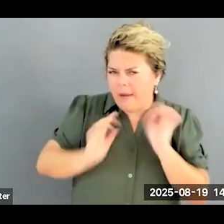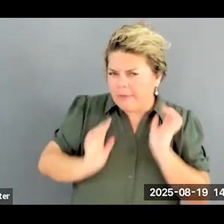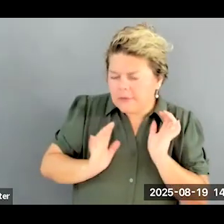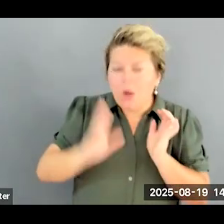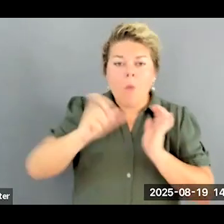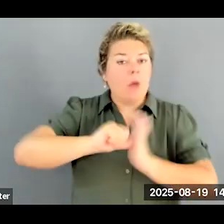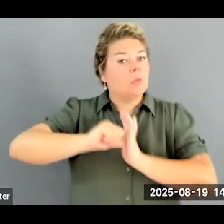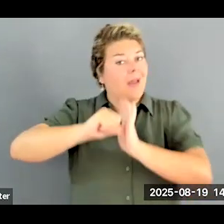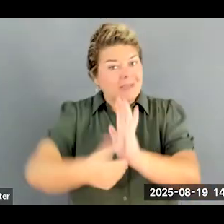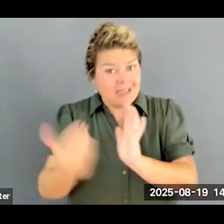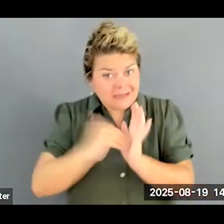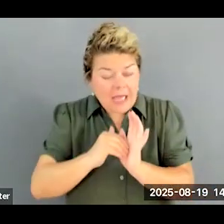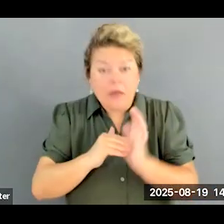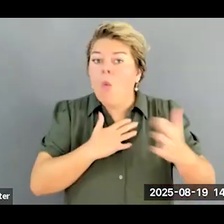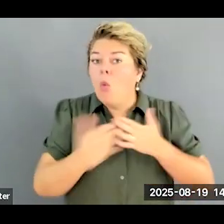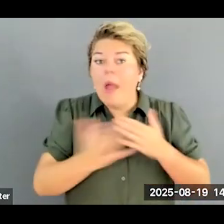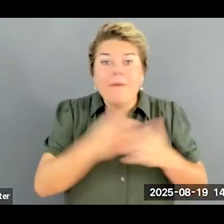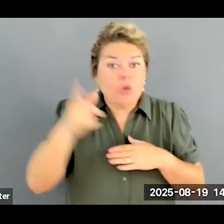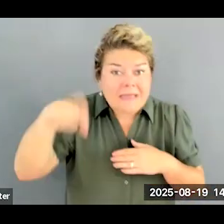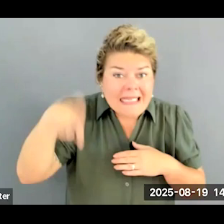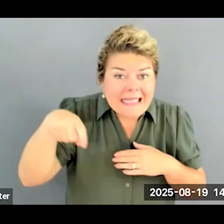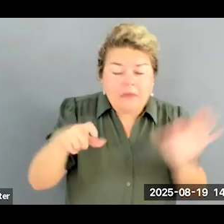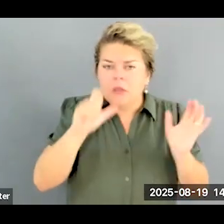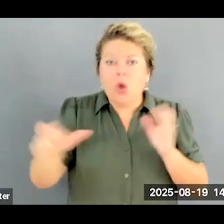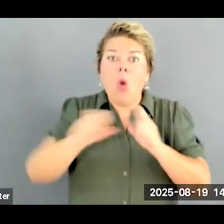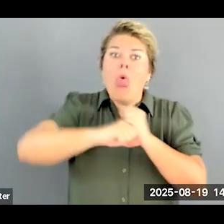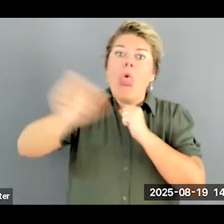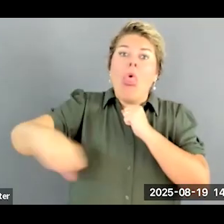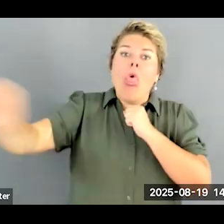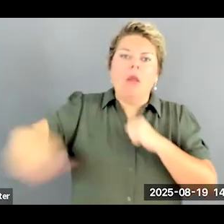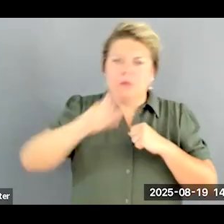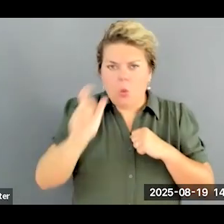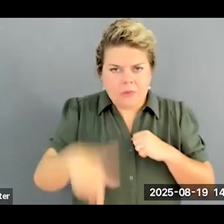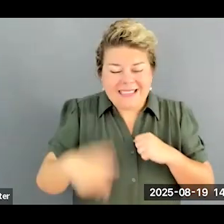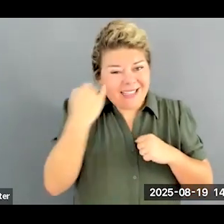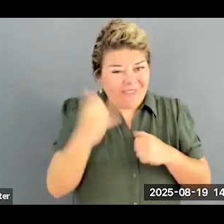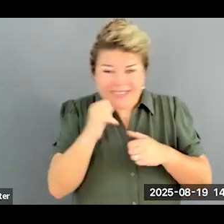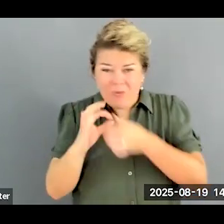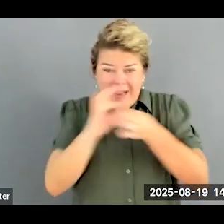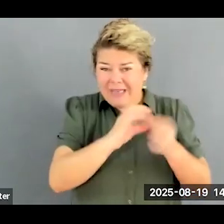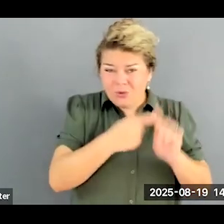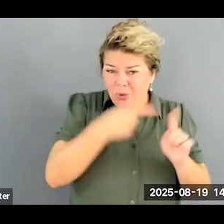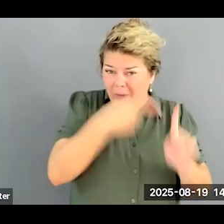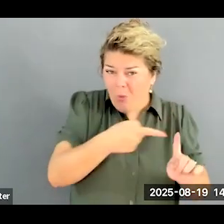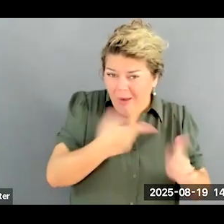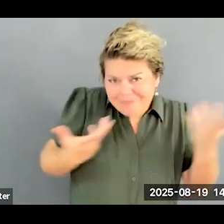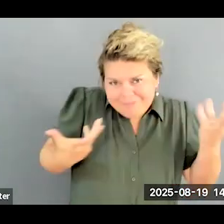to emphasize, write what you need, but don't add more if it's not necessary for the context of that